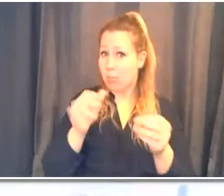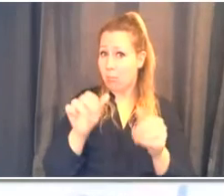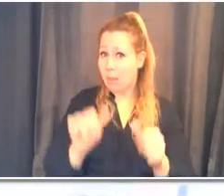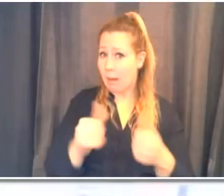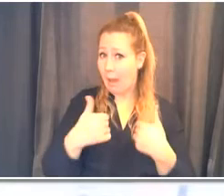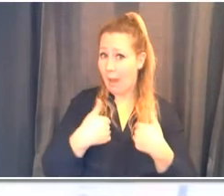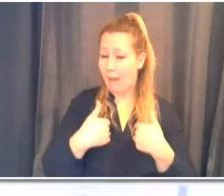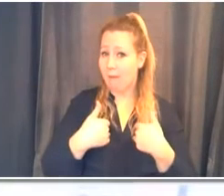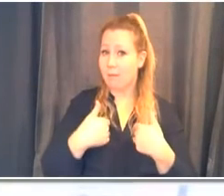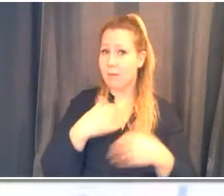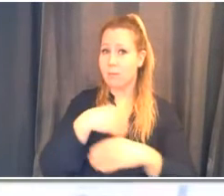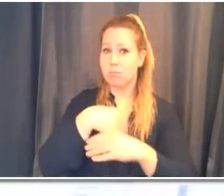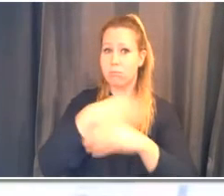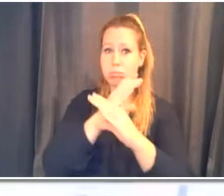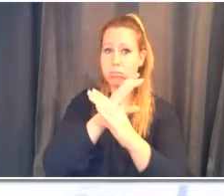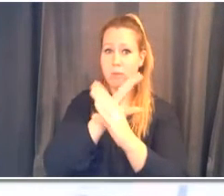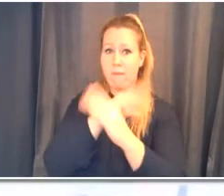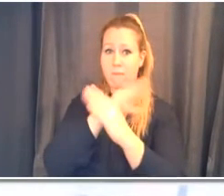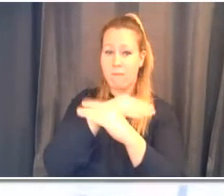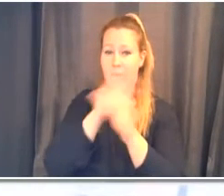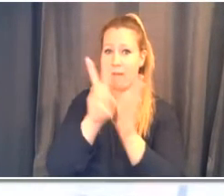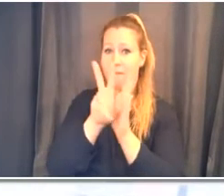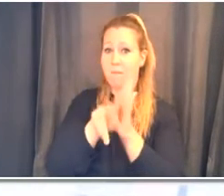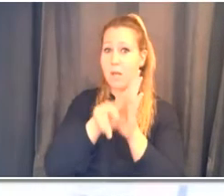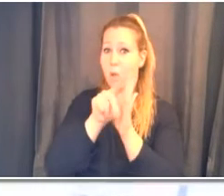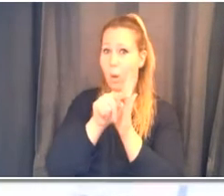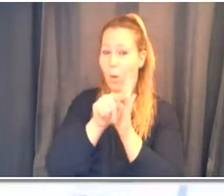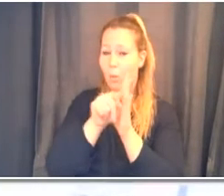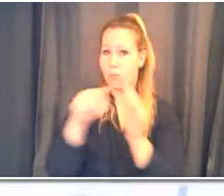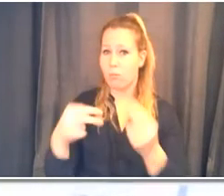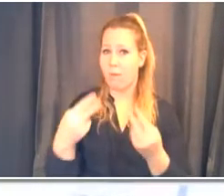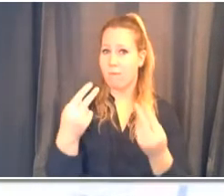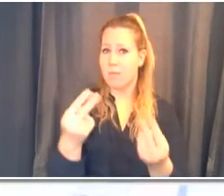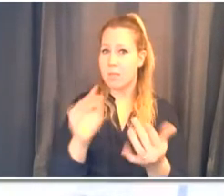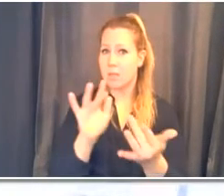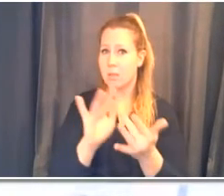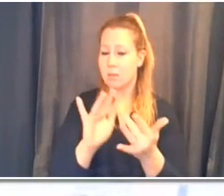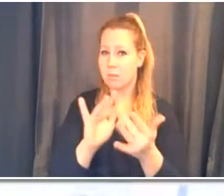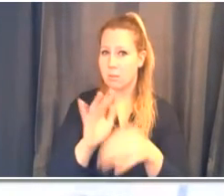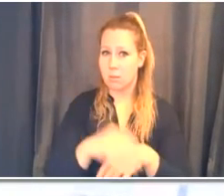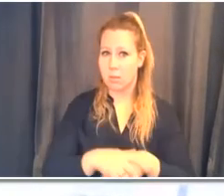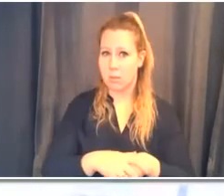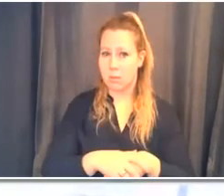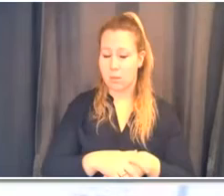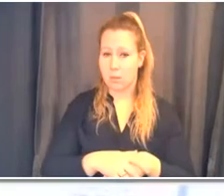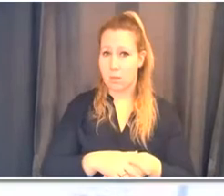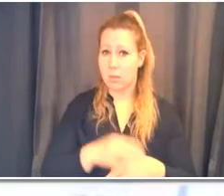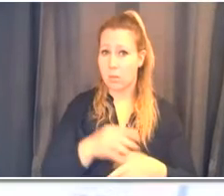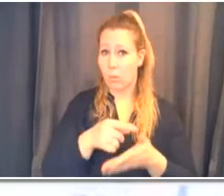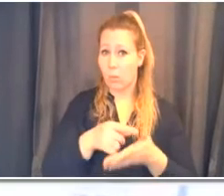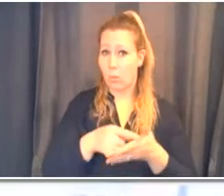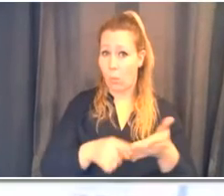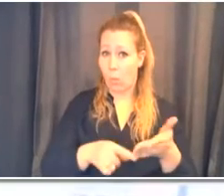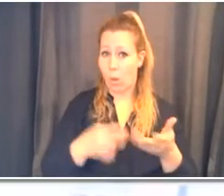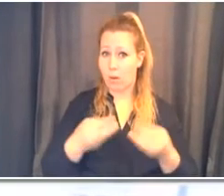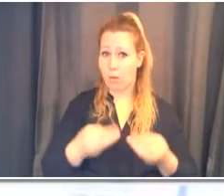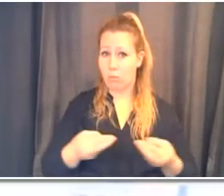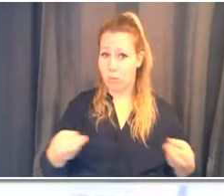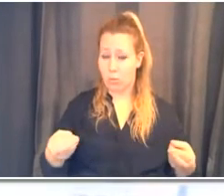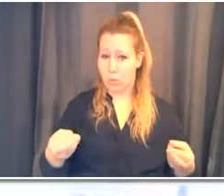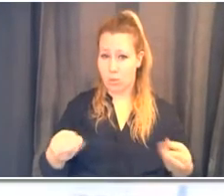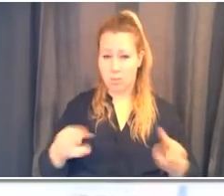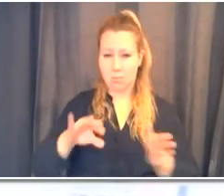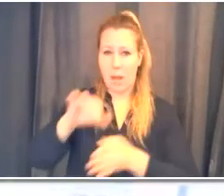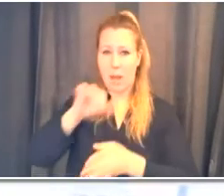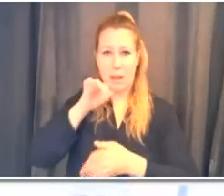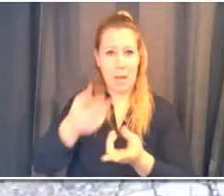now to get resources for their family so that they can try to resolve situations and try to come back together with a